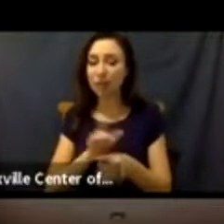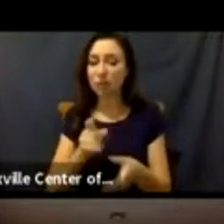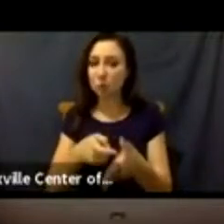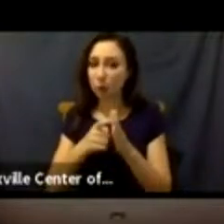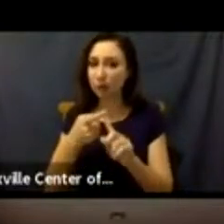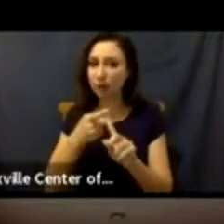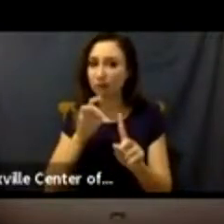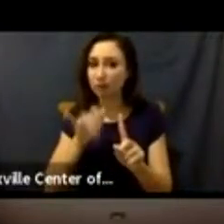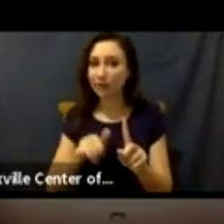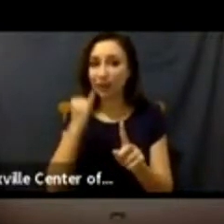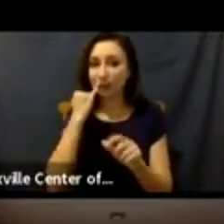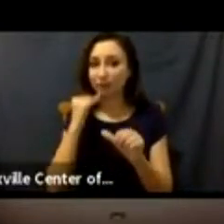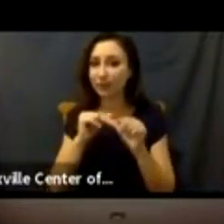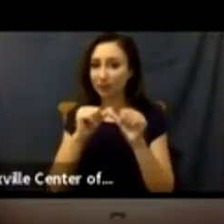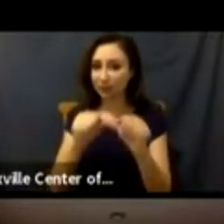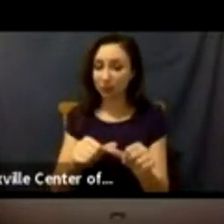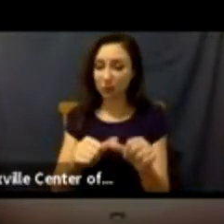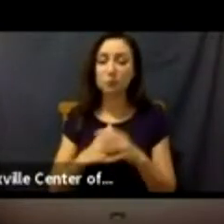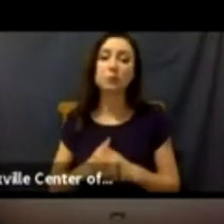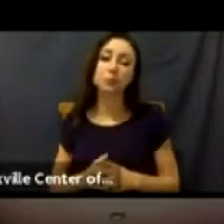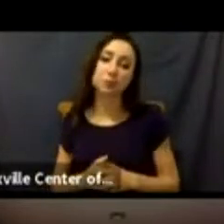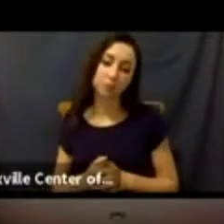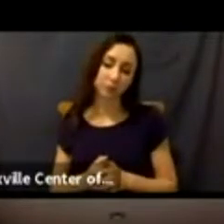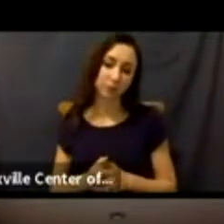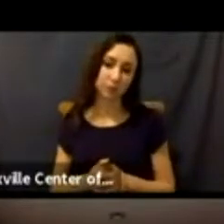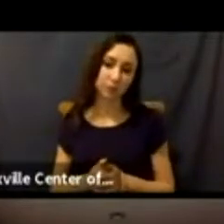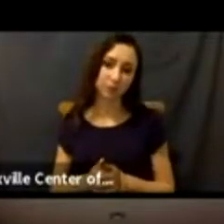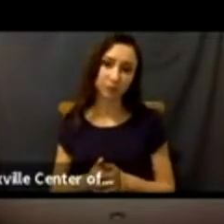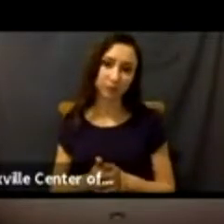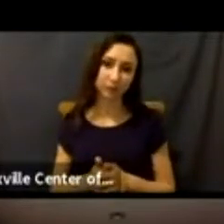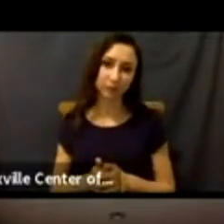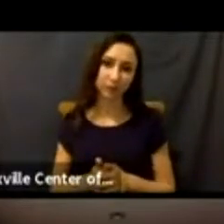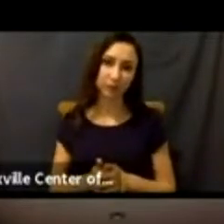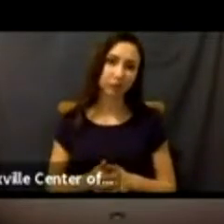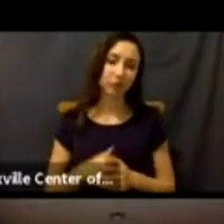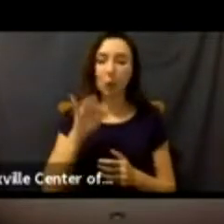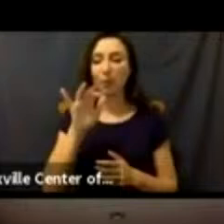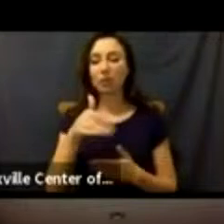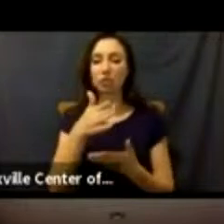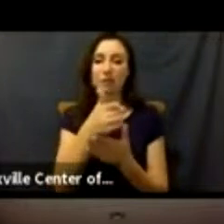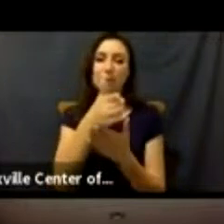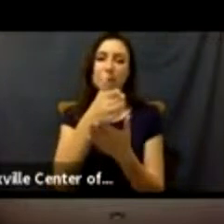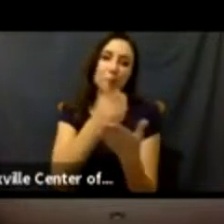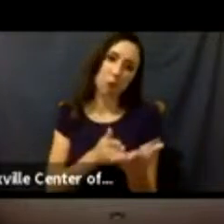continued. So it's kind of just a piece of the pie.